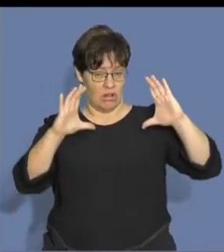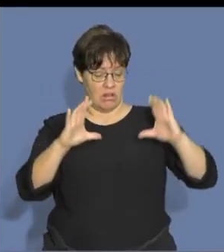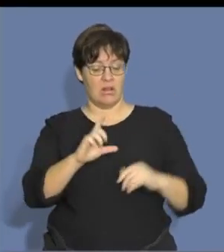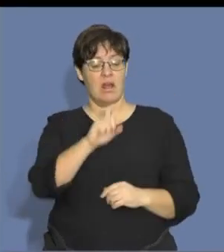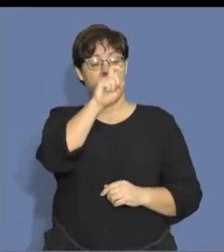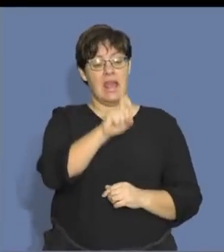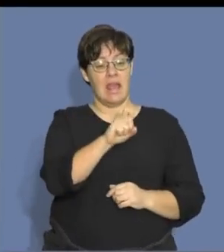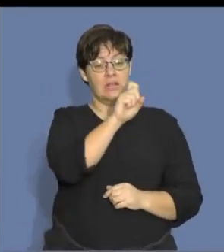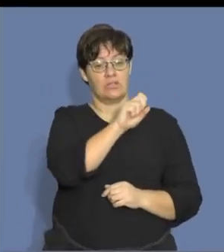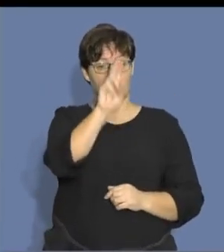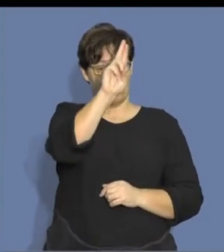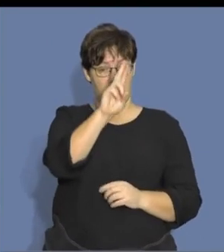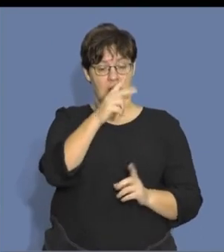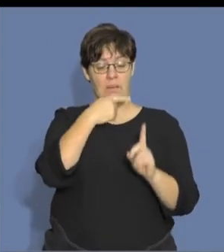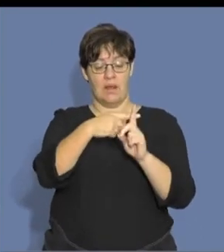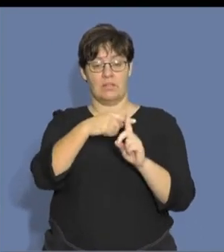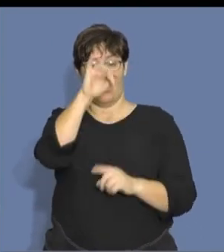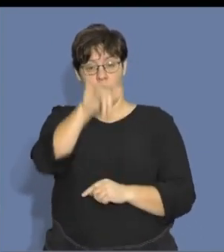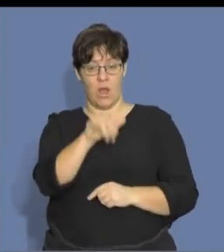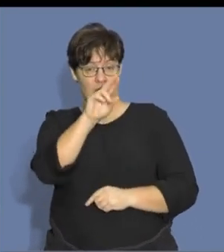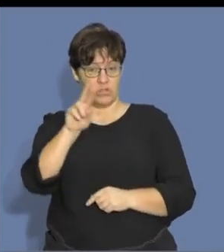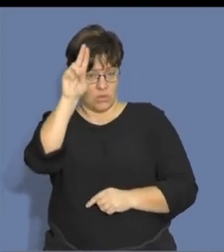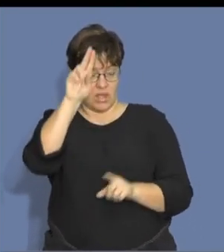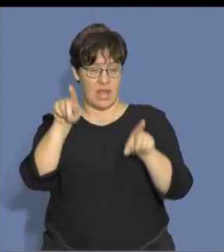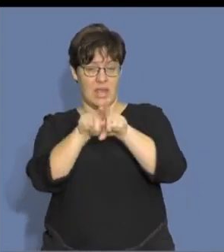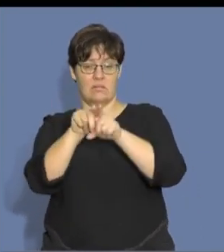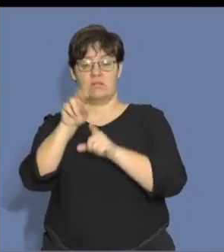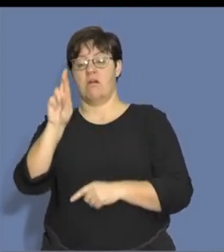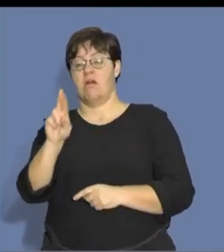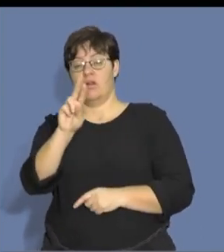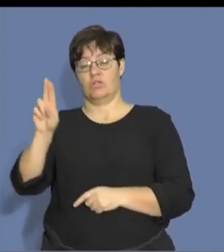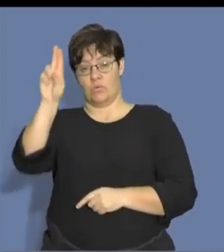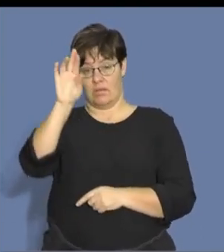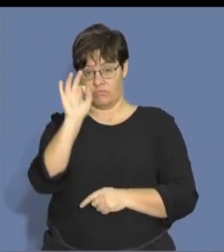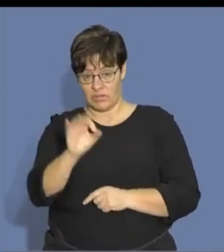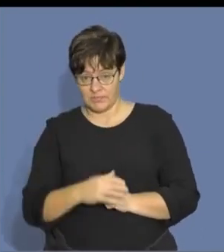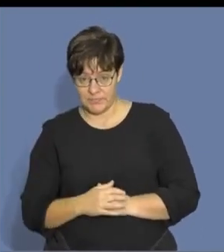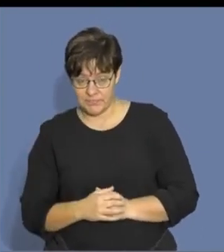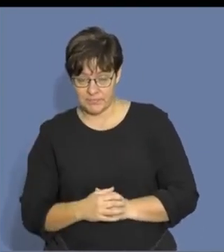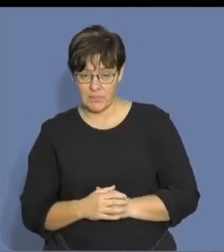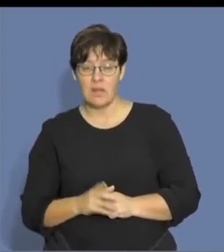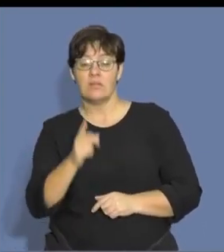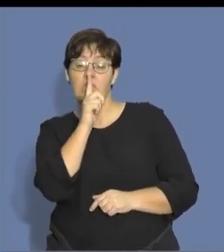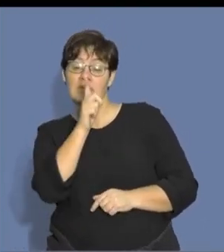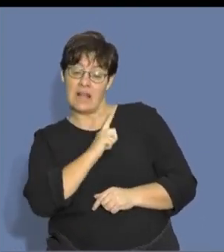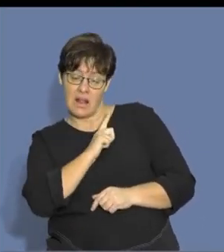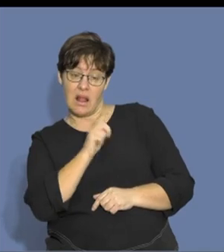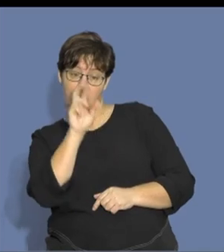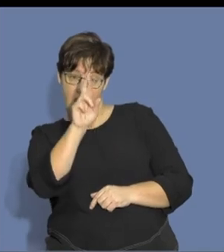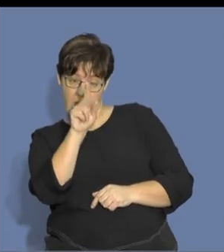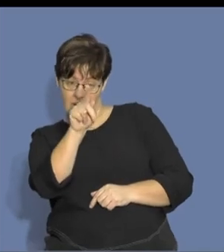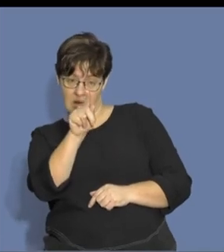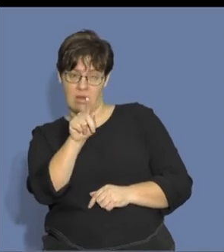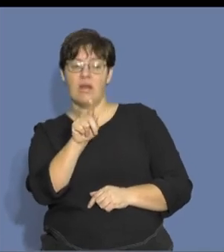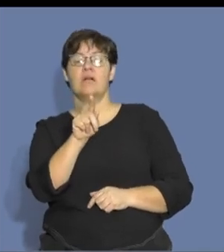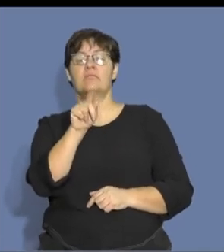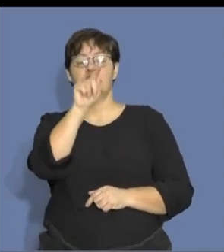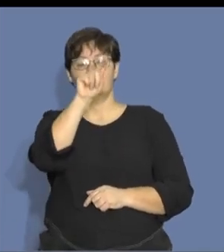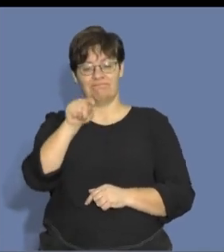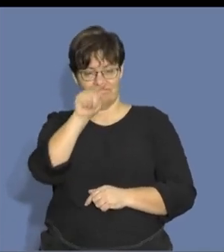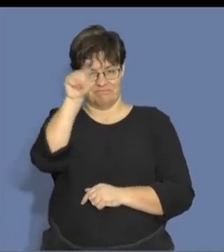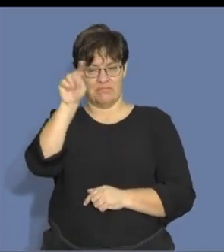squared plus y squared is equal to r squared. Now, they've gone and told me that the radius there is equal to square